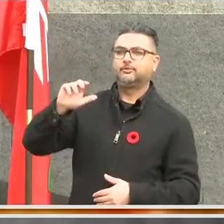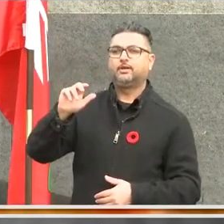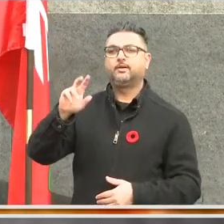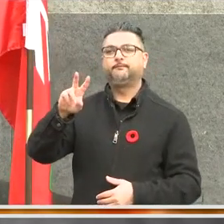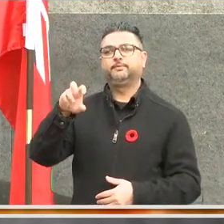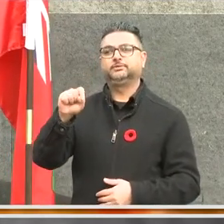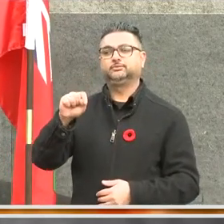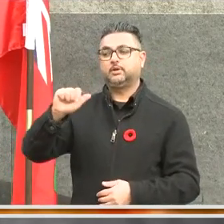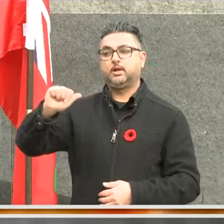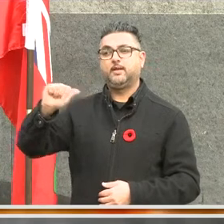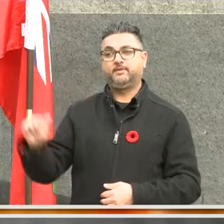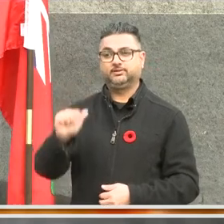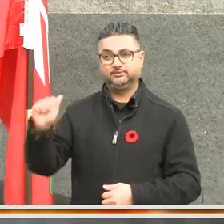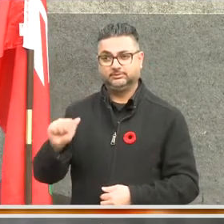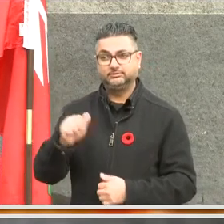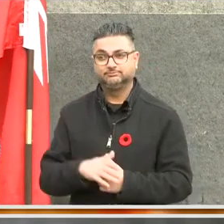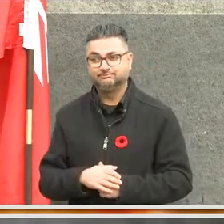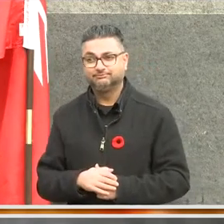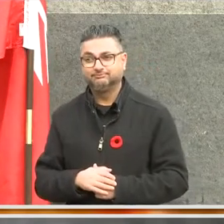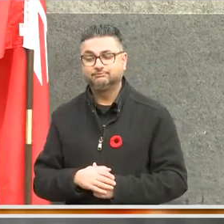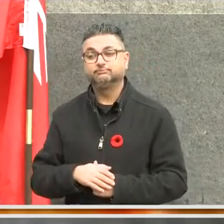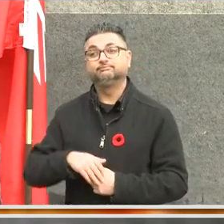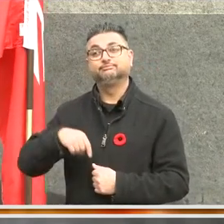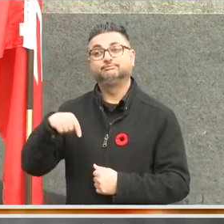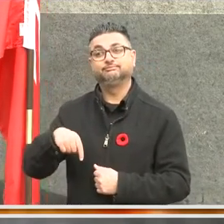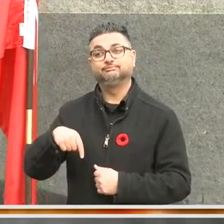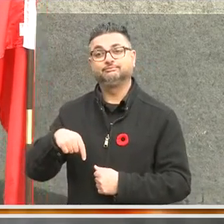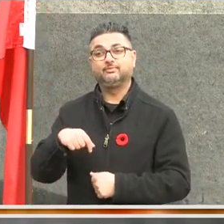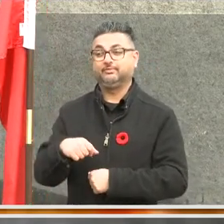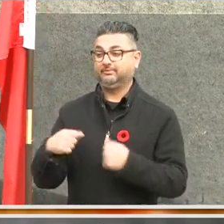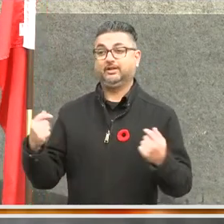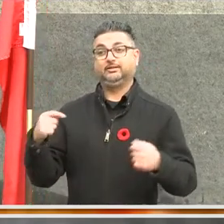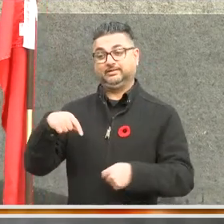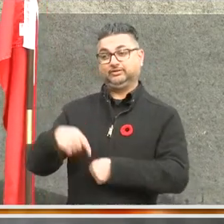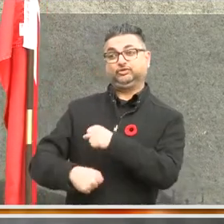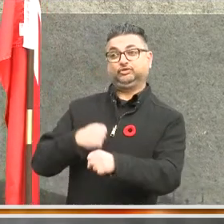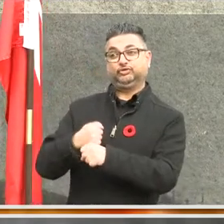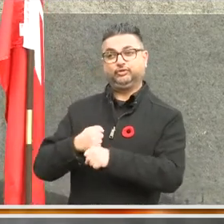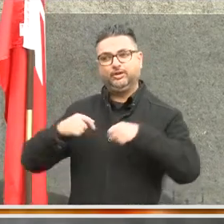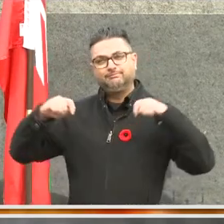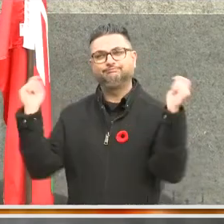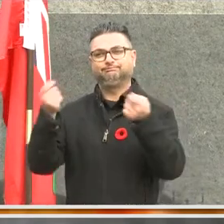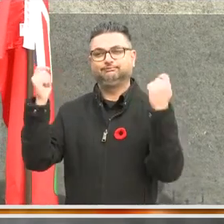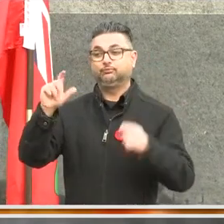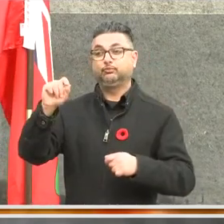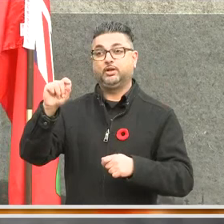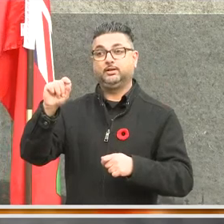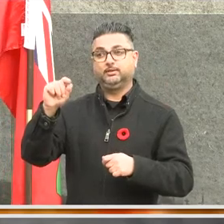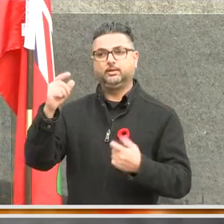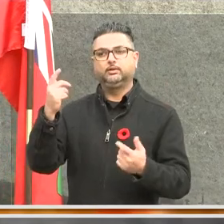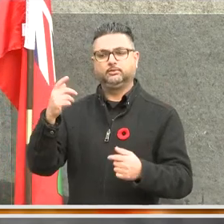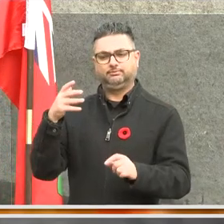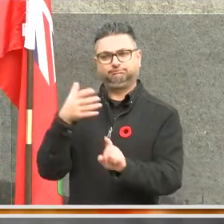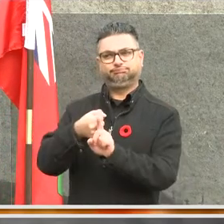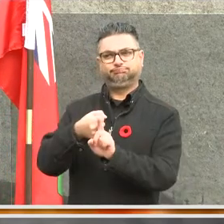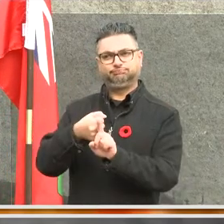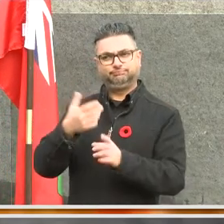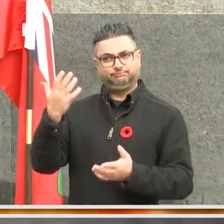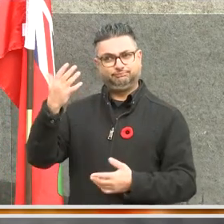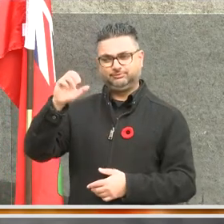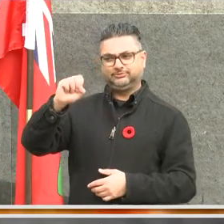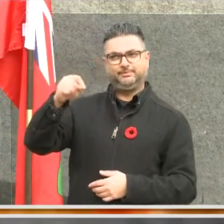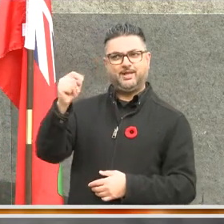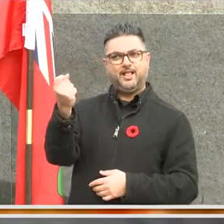This year marks the 20th anniversary of the attacks on September 11th and the start of Canada's mission